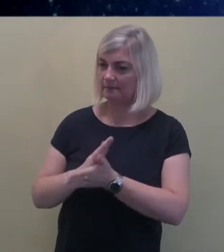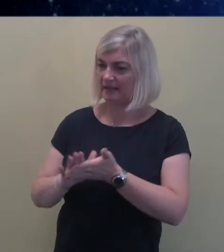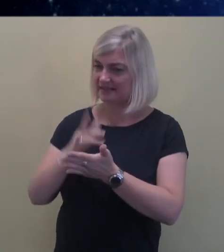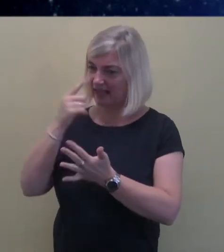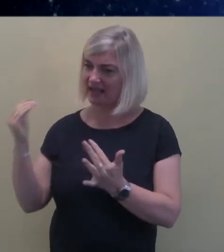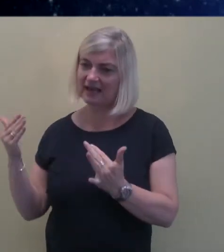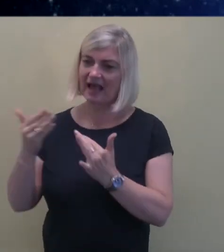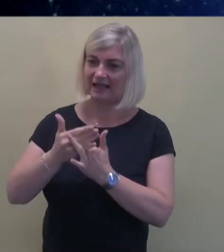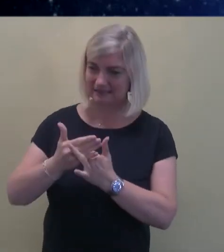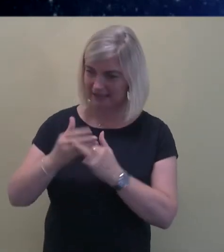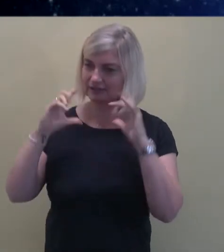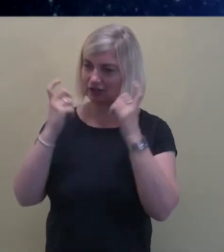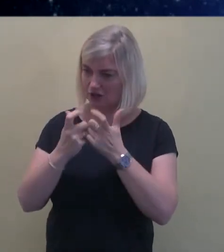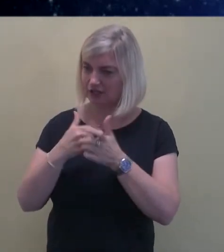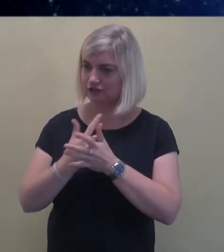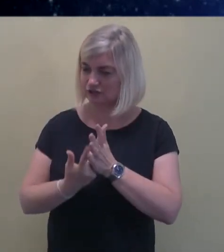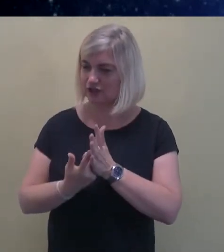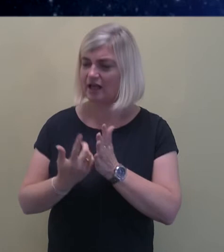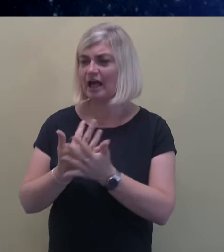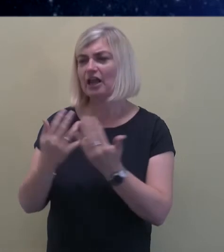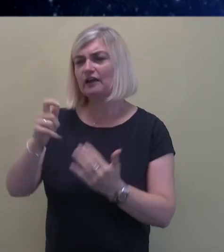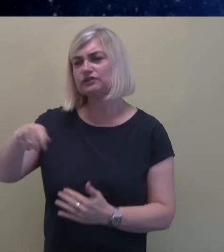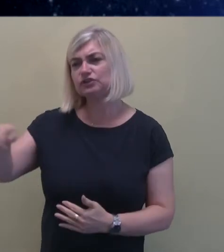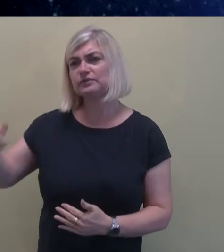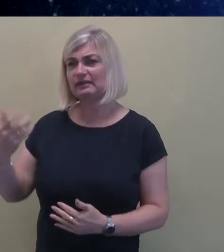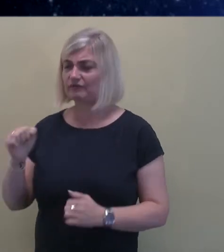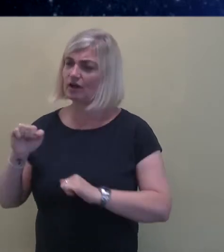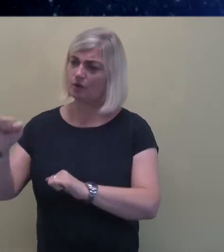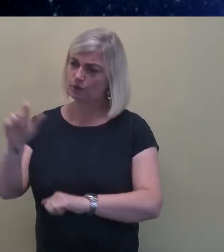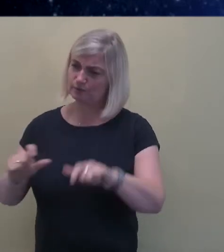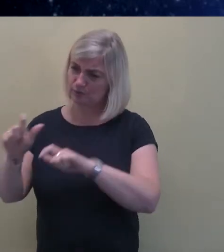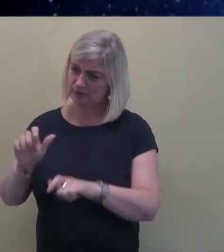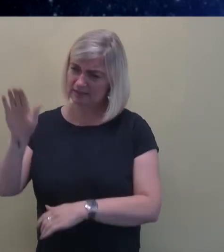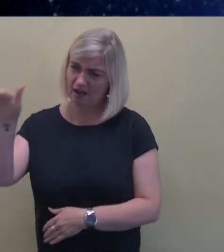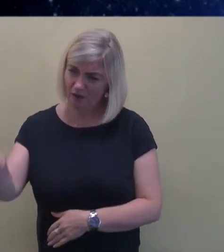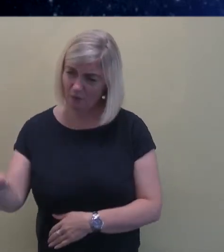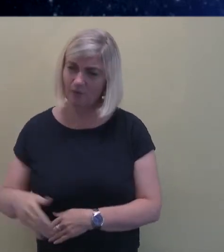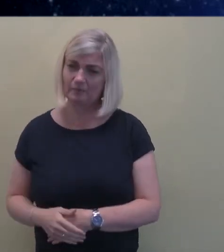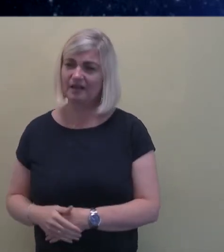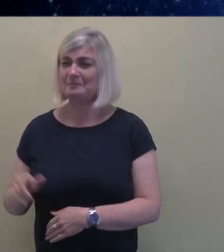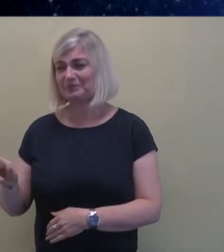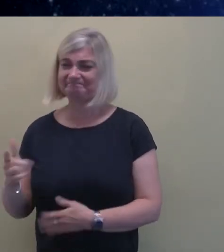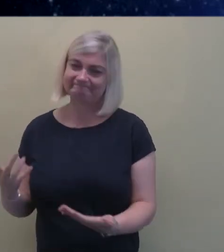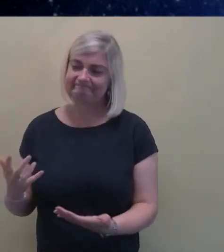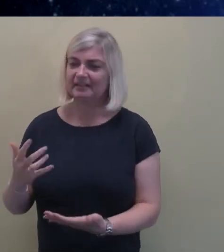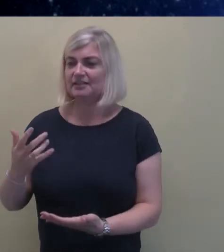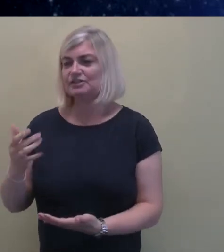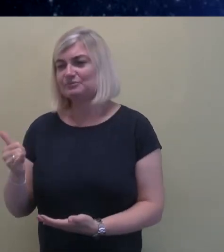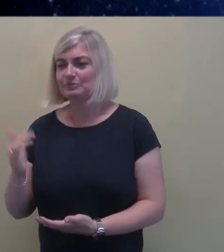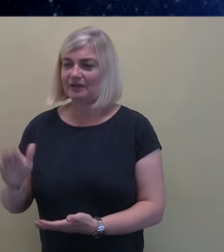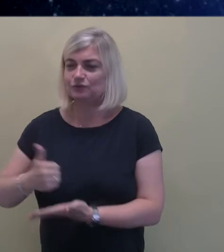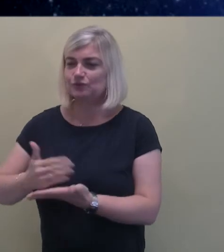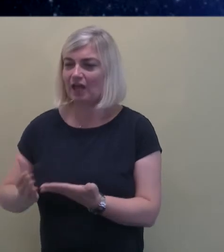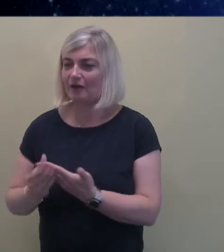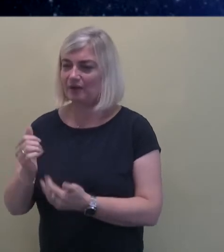specialist software. And bringing about software, we have subscription to Microsoft's E5 Hub, where we give